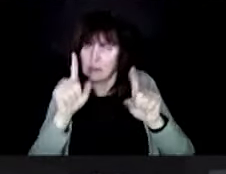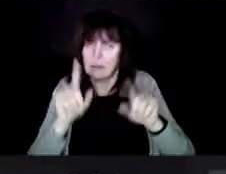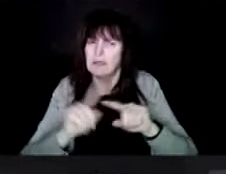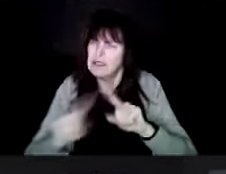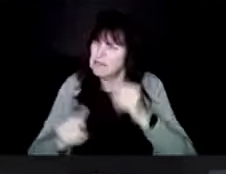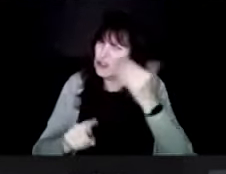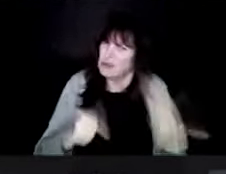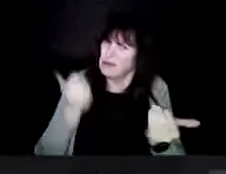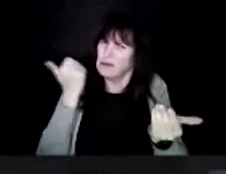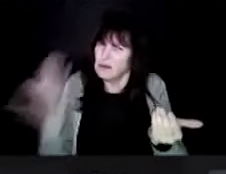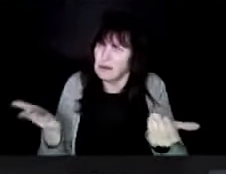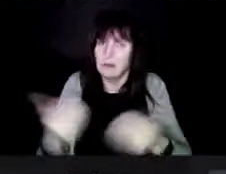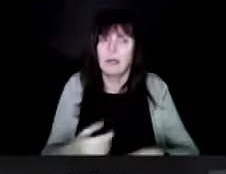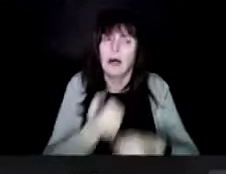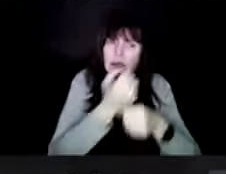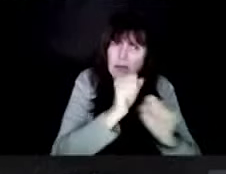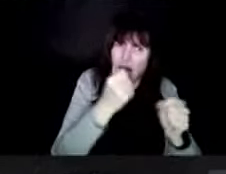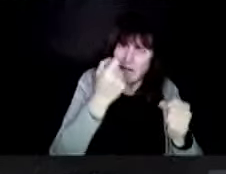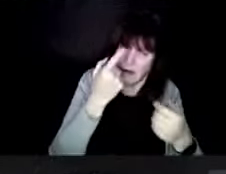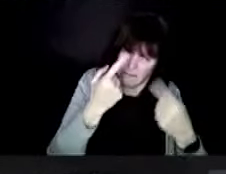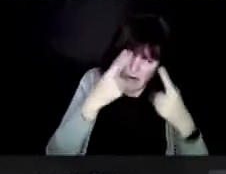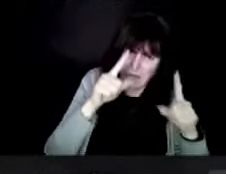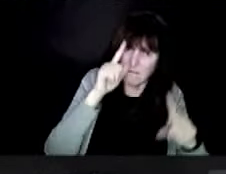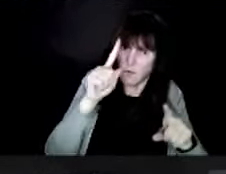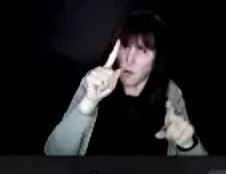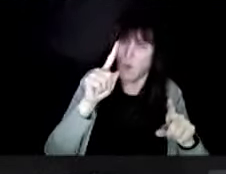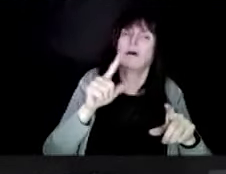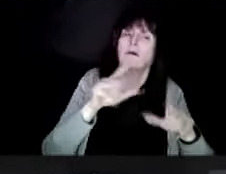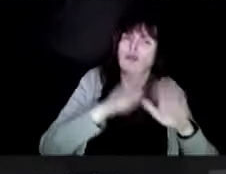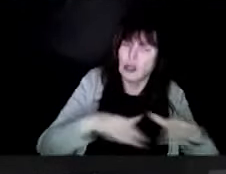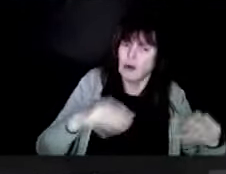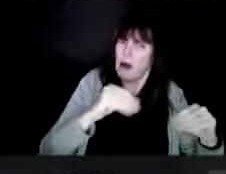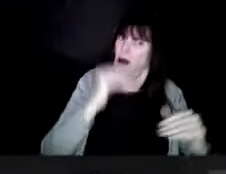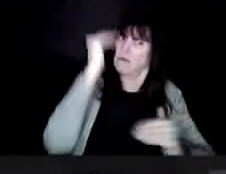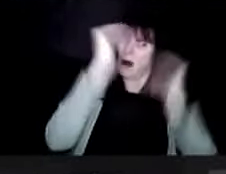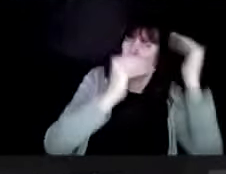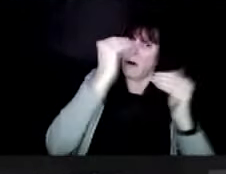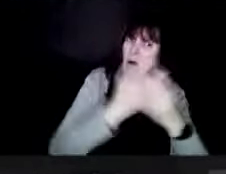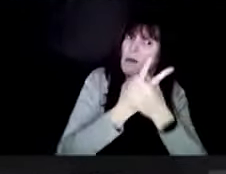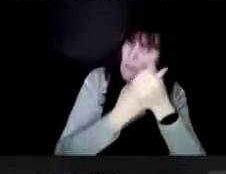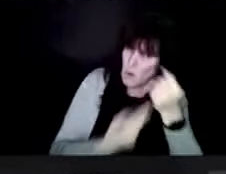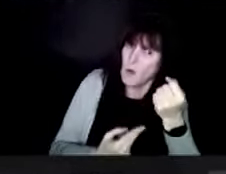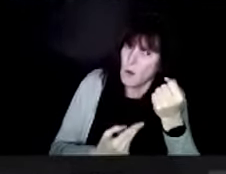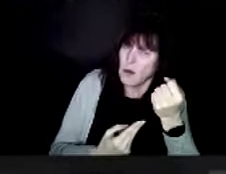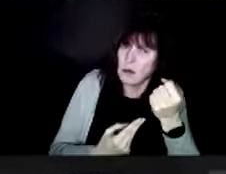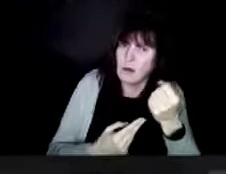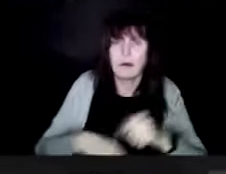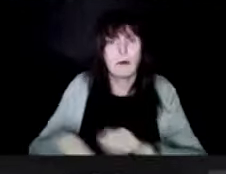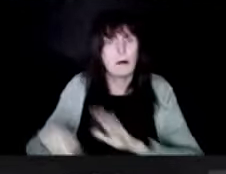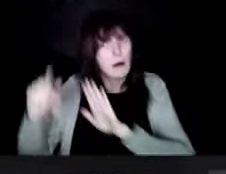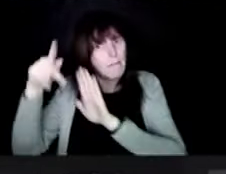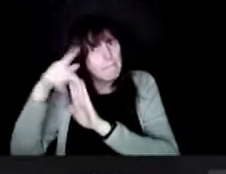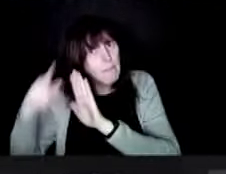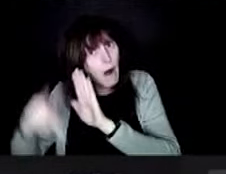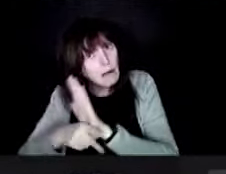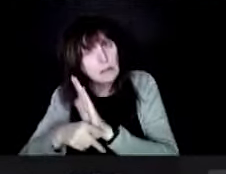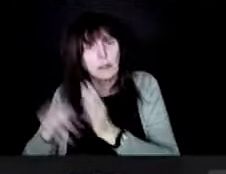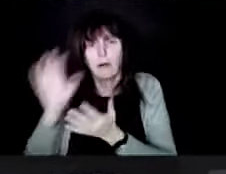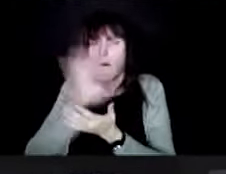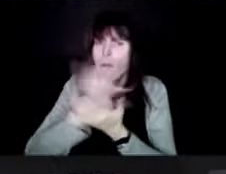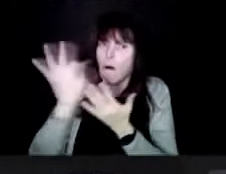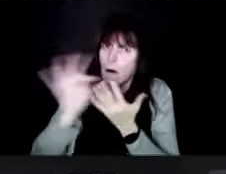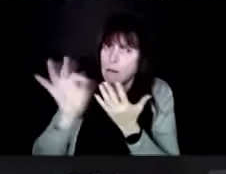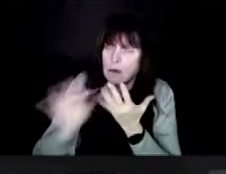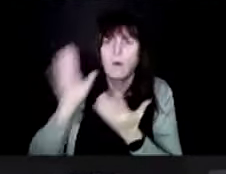showing the same for adults as well. And we will review policy options over time and make recommendations to government